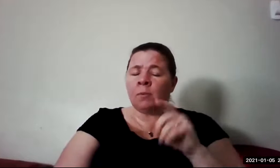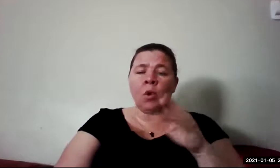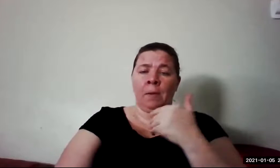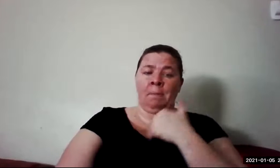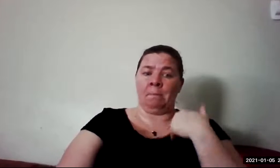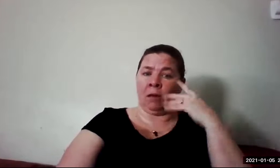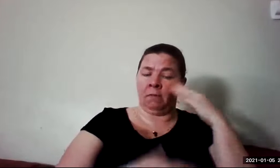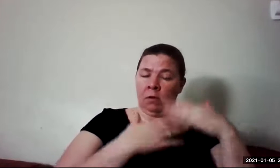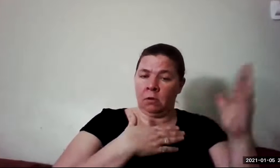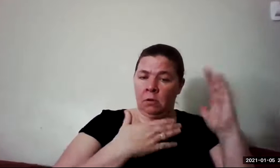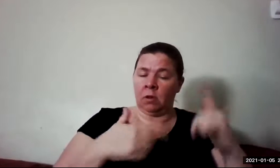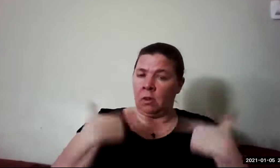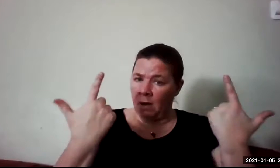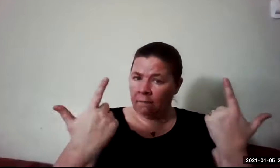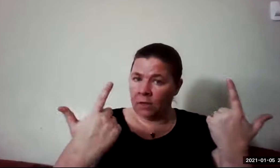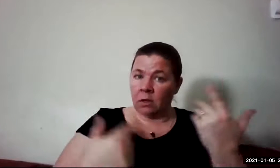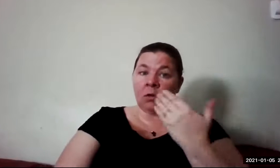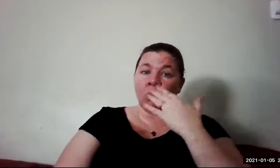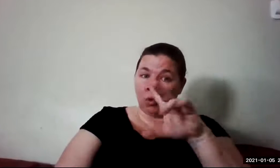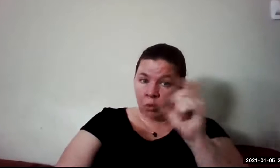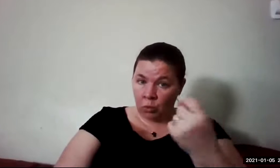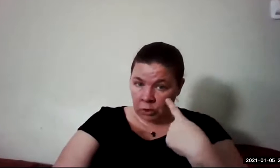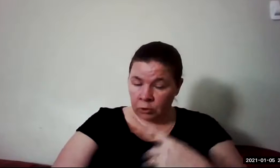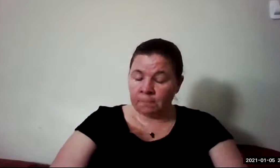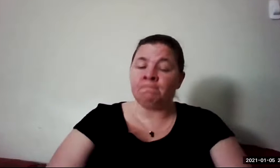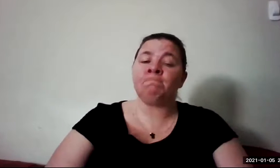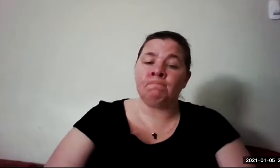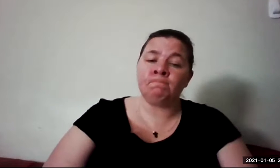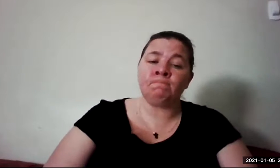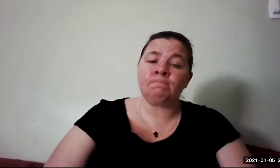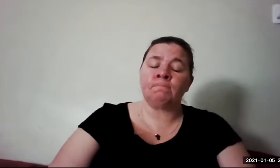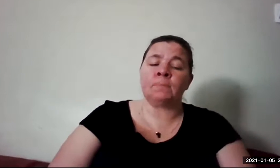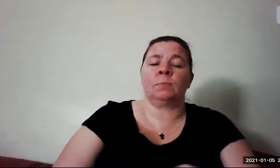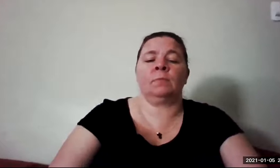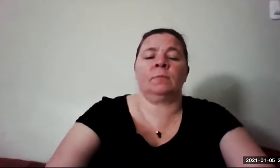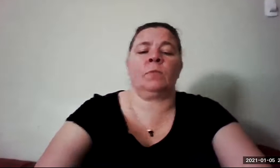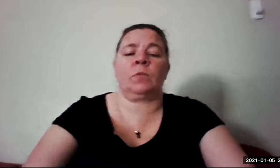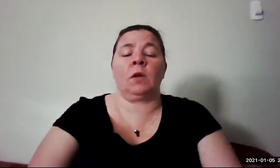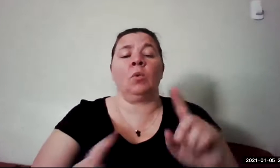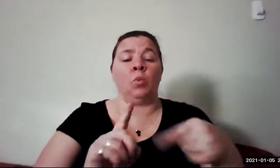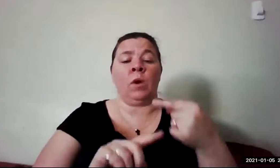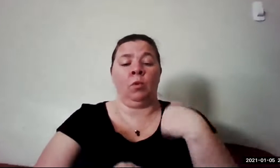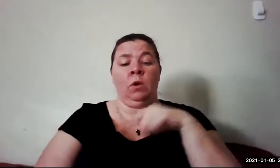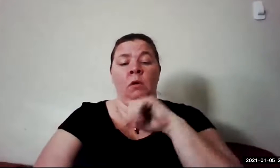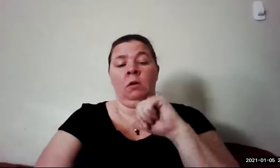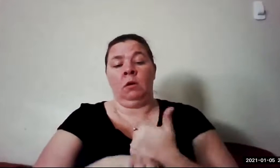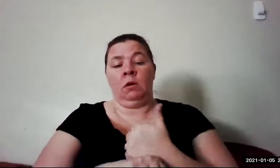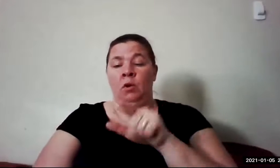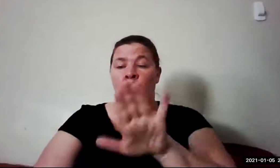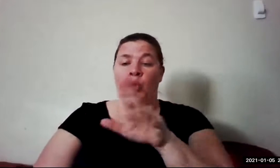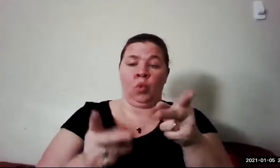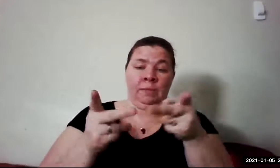for the rest of your life? Okay, good question. Once we launch your founding member position, so